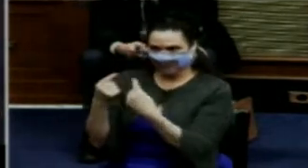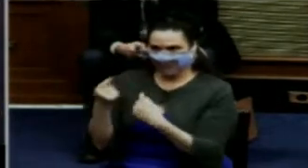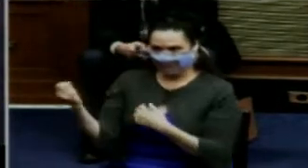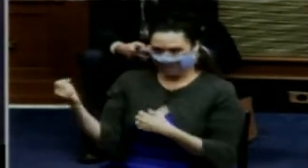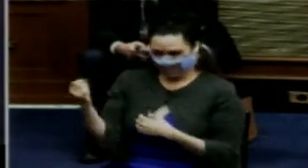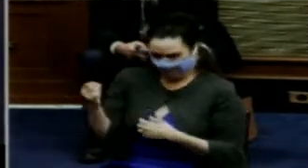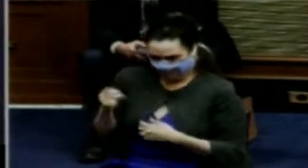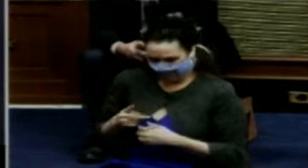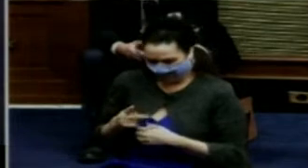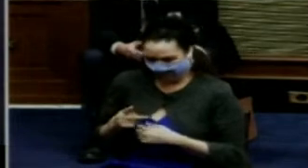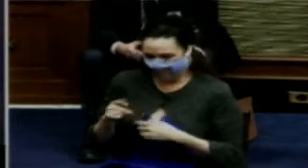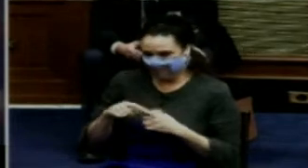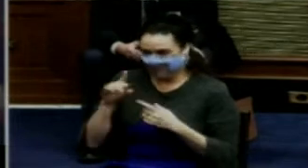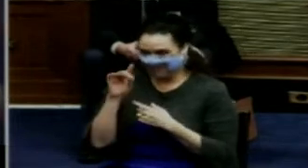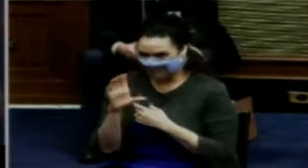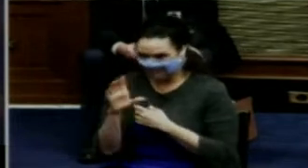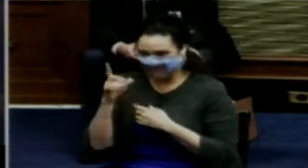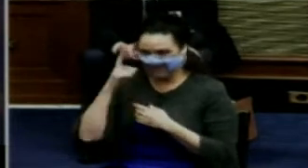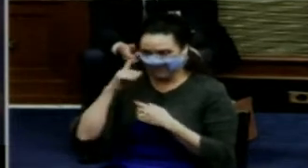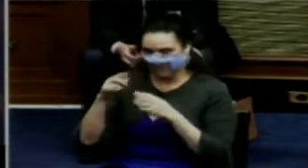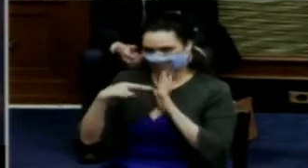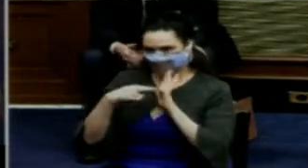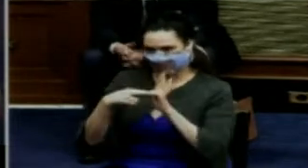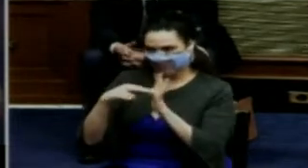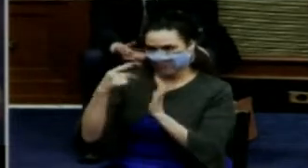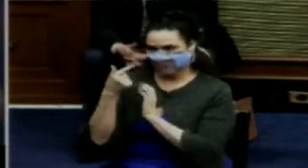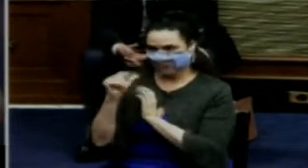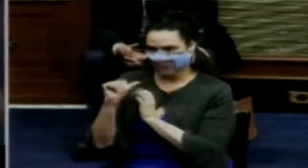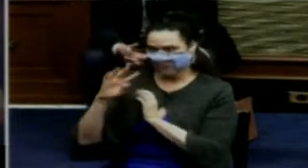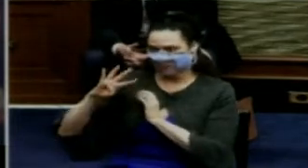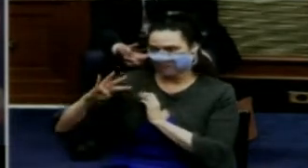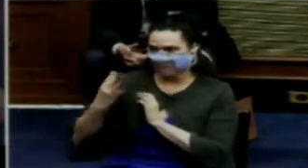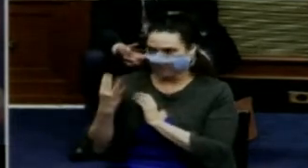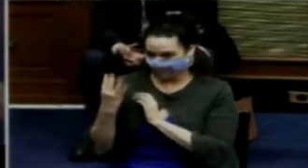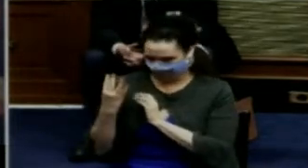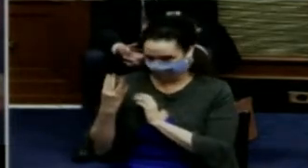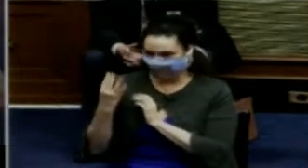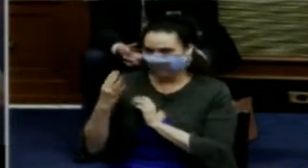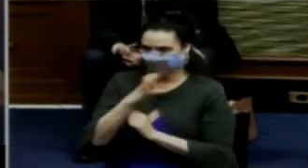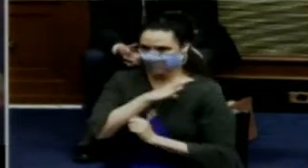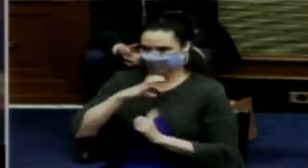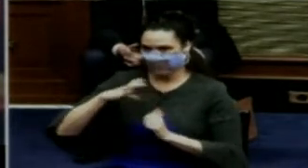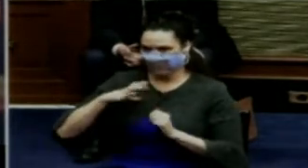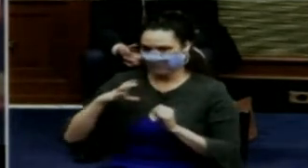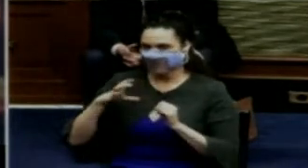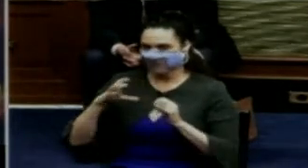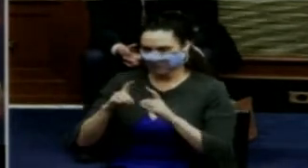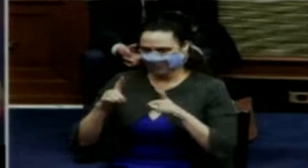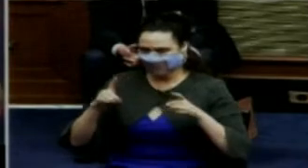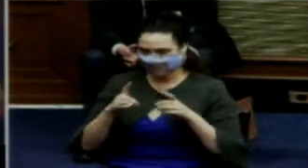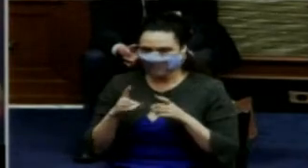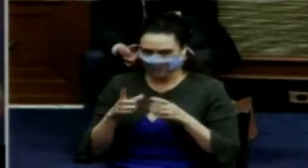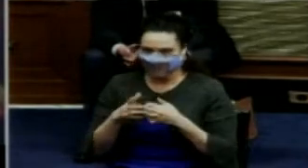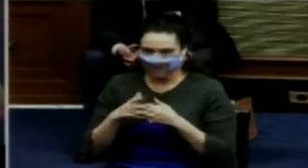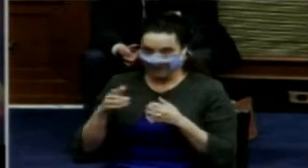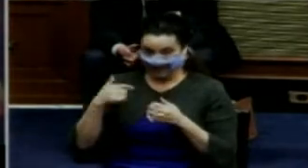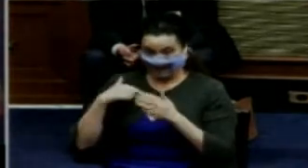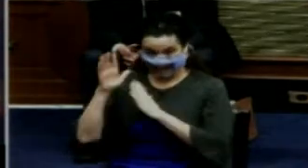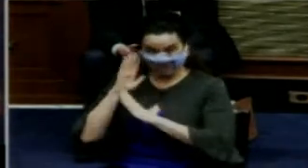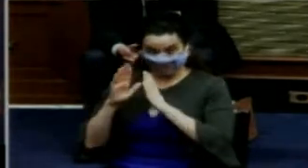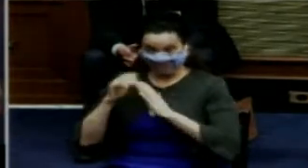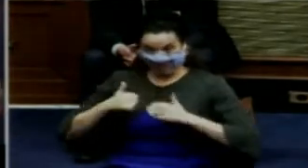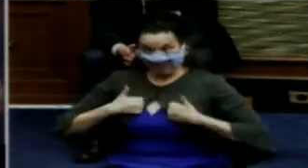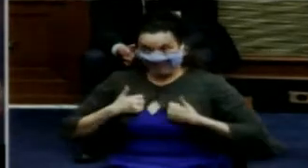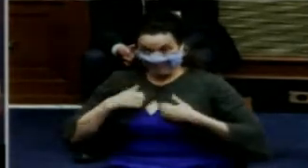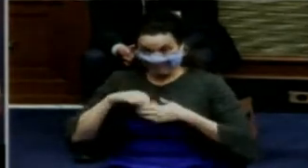Georgia's 4th Congressional District. And it's not lost upon me that I was once one of the citizens of DC